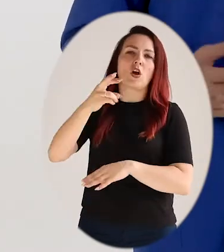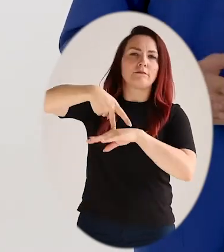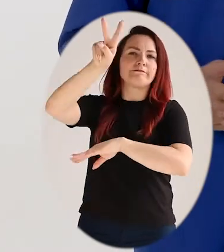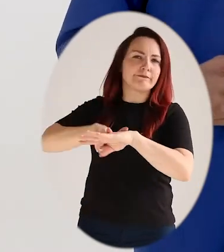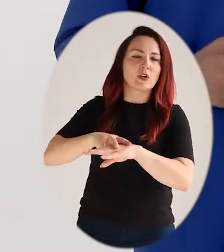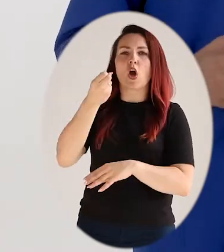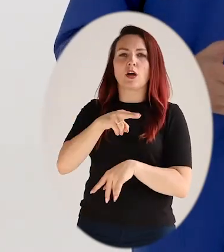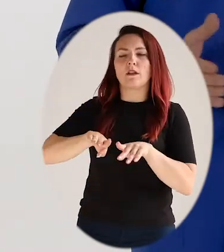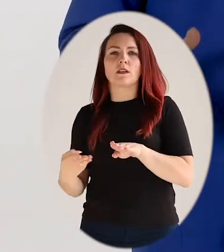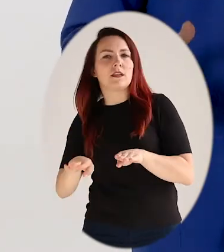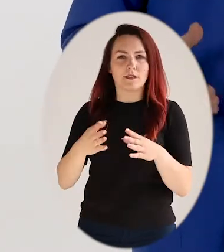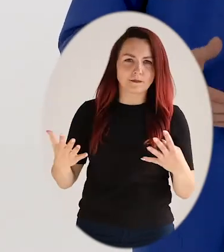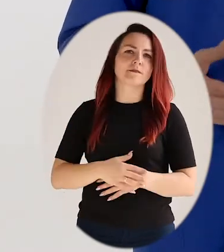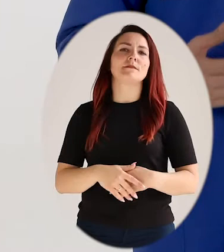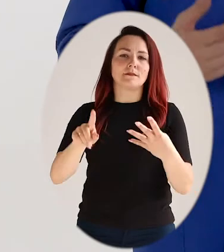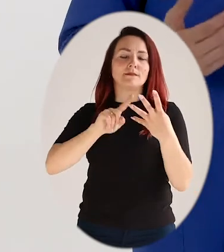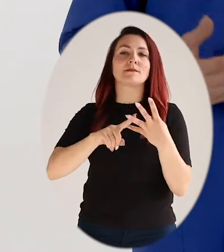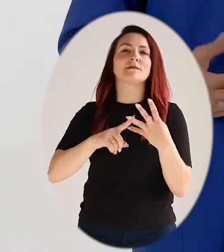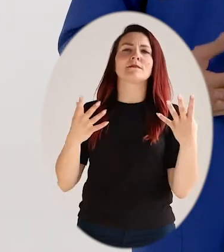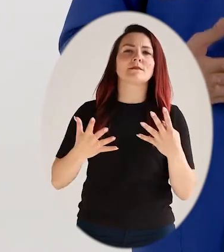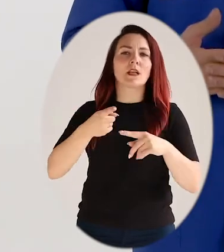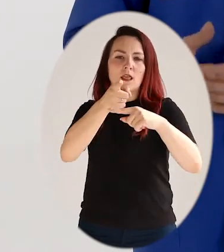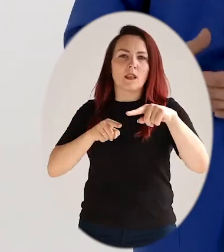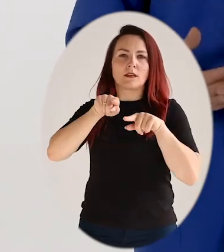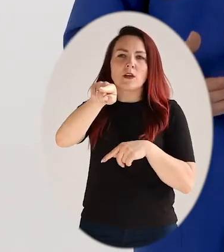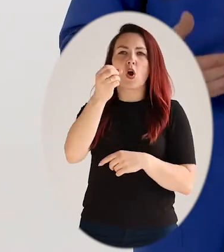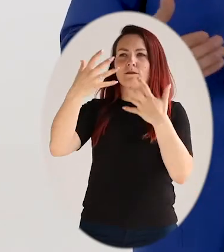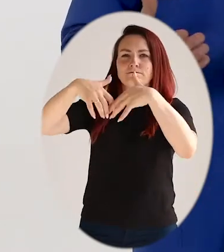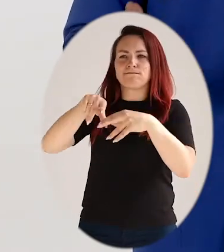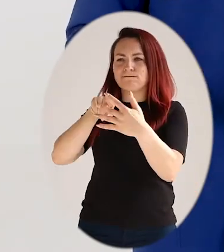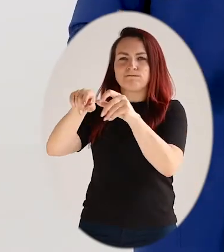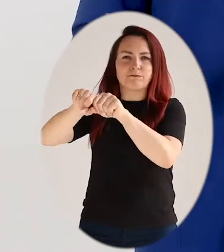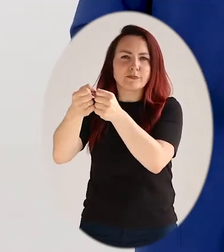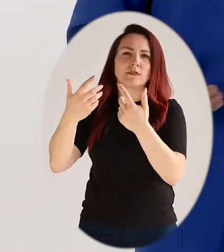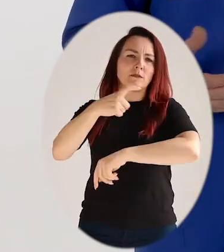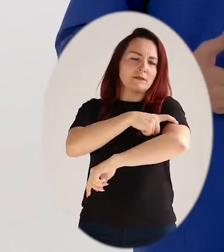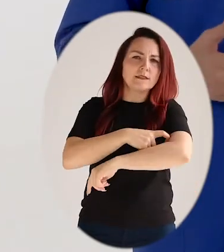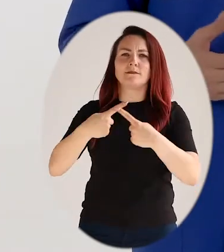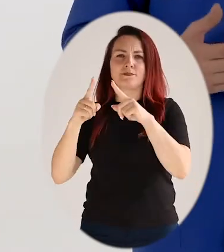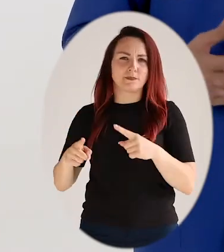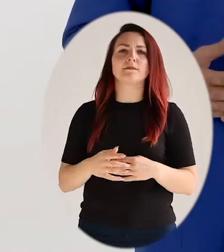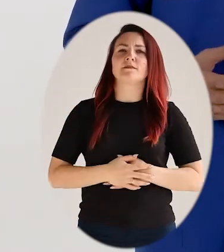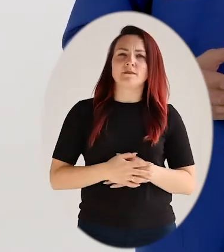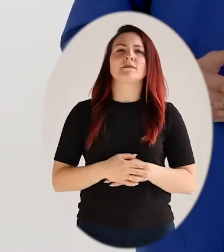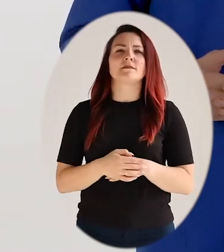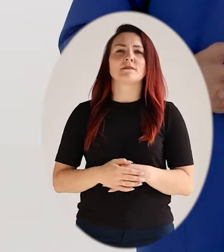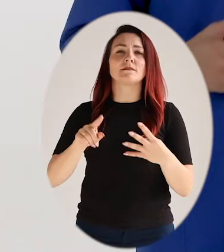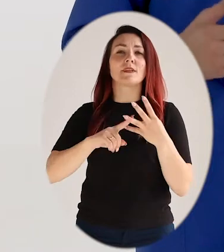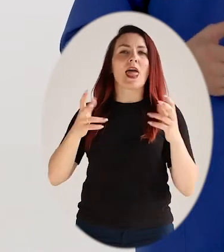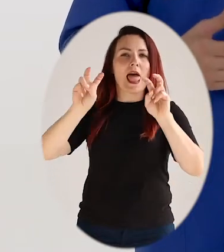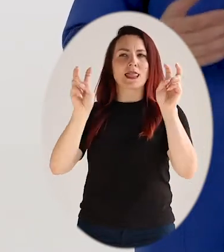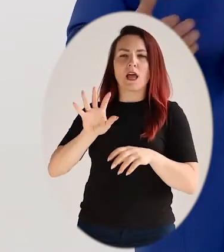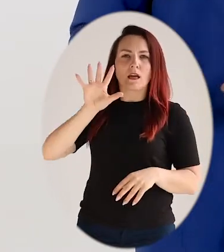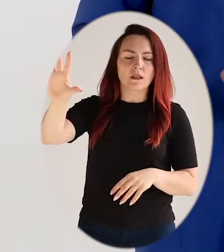falling, slipping, stumbling, bruises, cuts, fractures, amputation of fingers and hands due to being pulled into